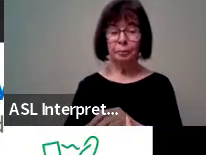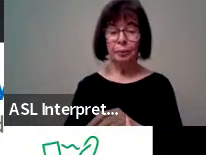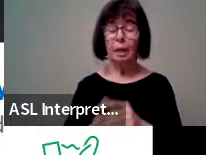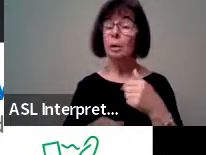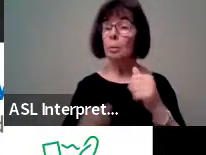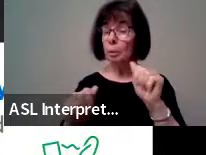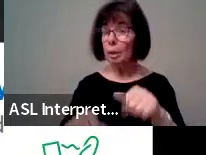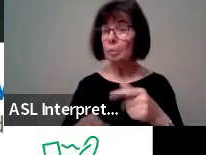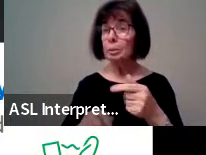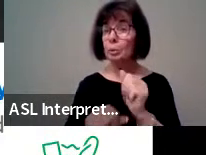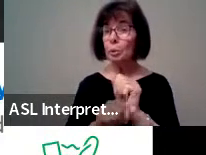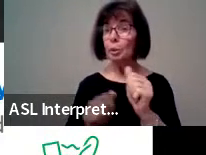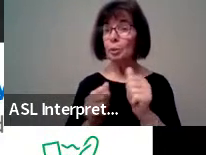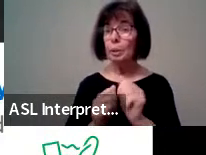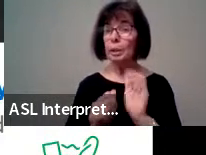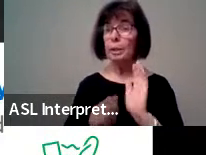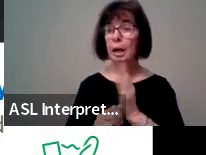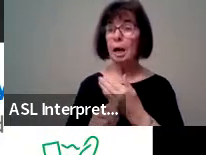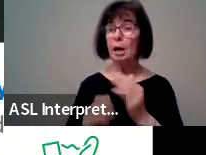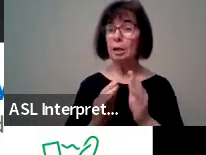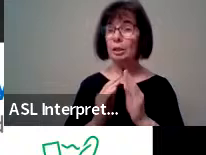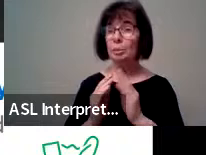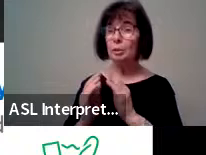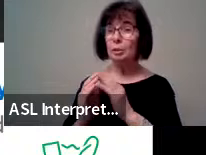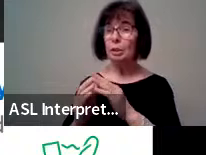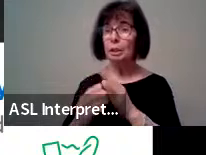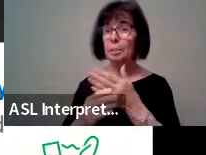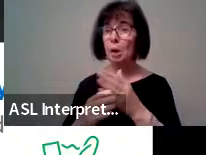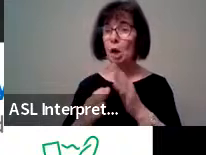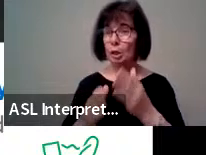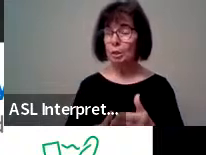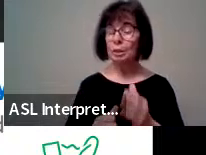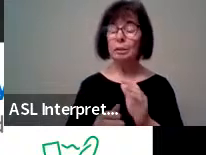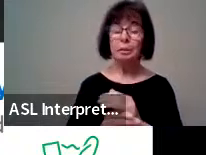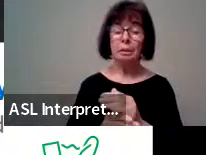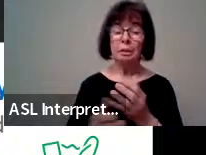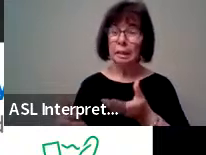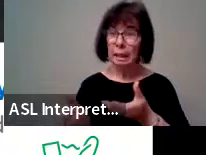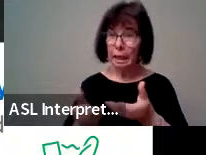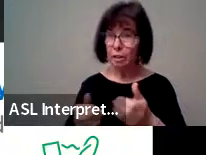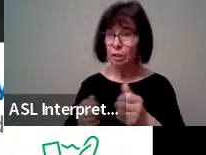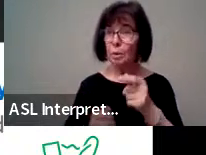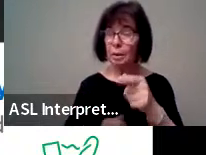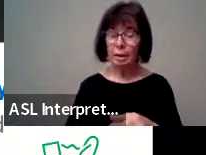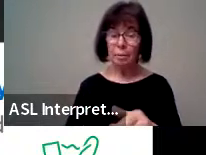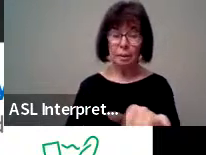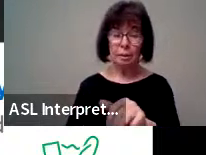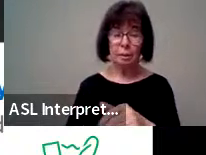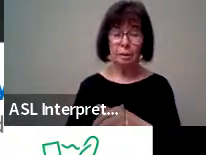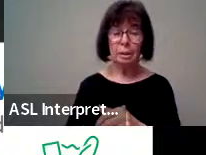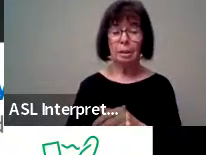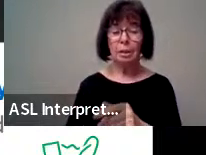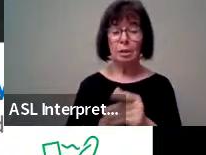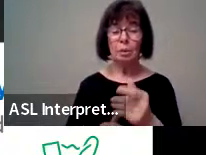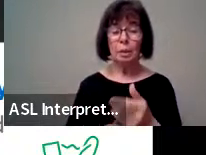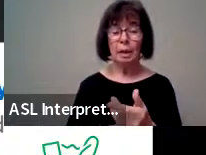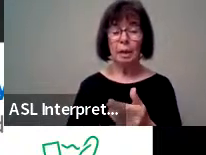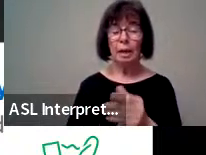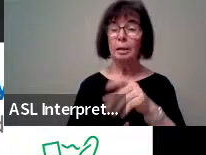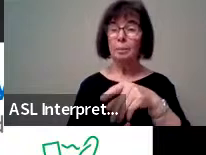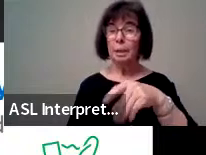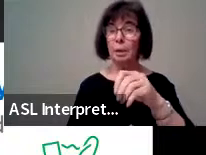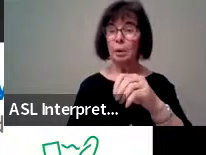able to work with our community partners in engaging them as well. And we've had points of dispensing at over 52